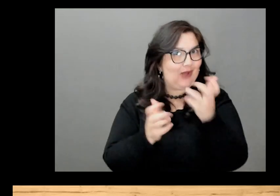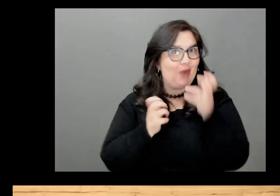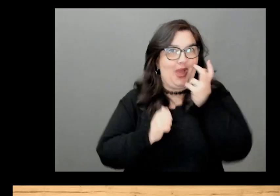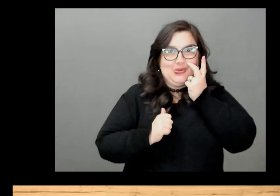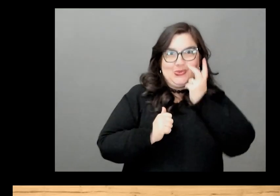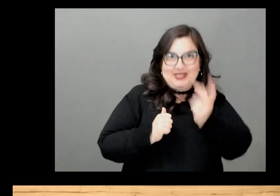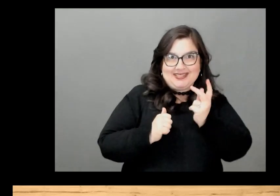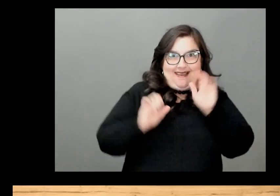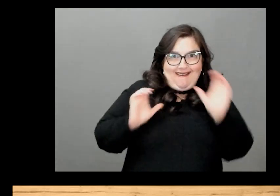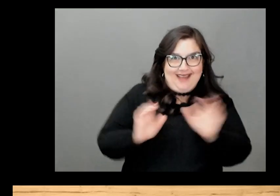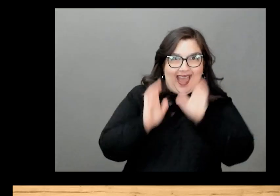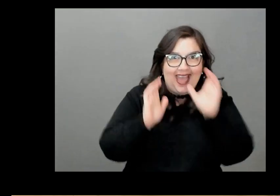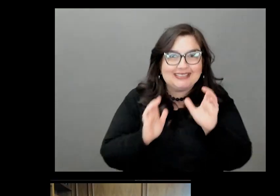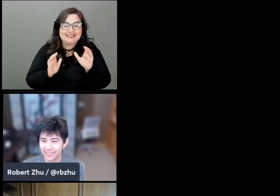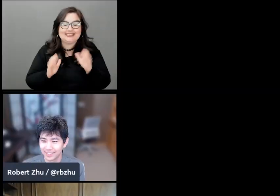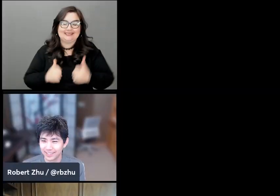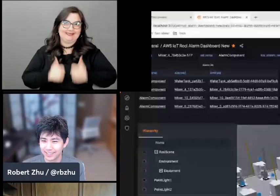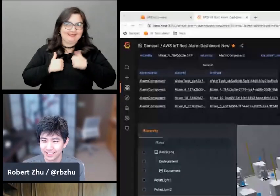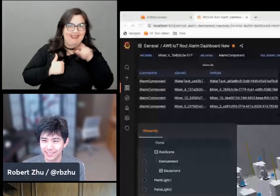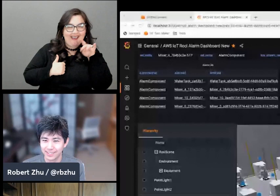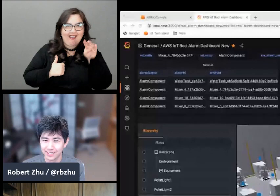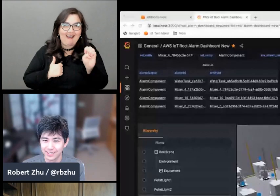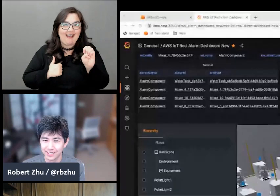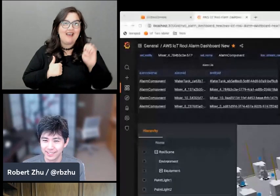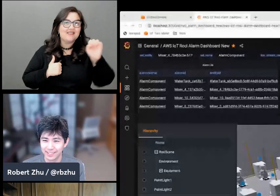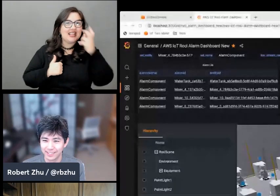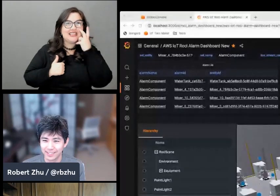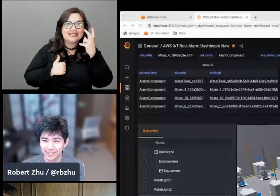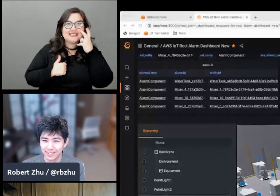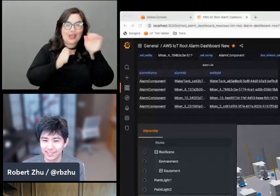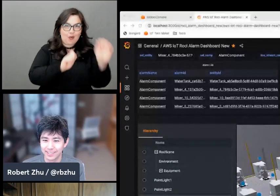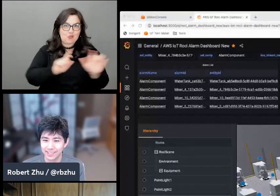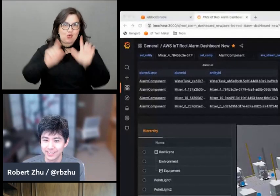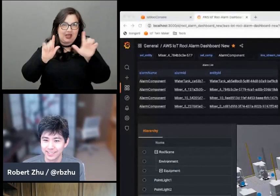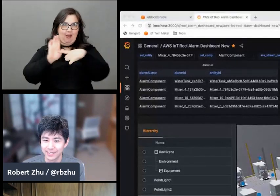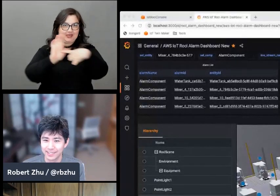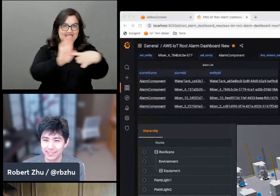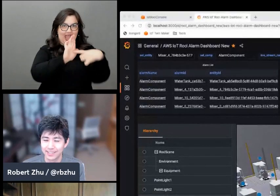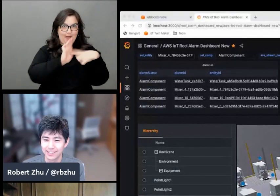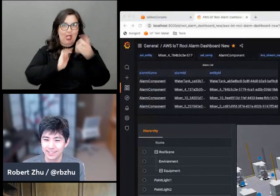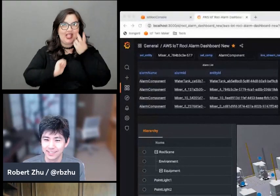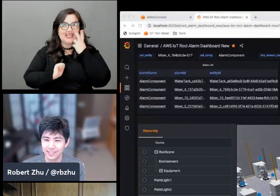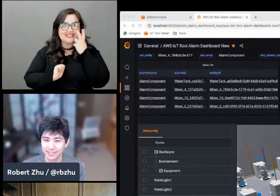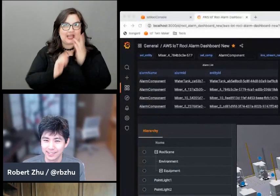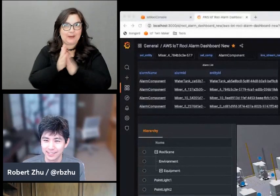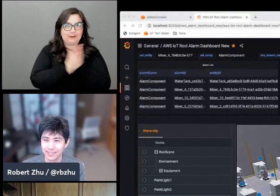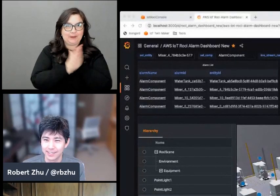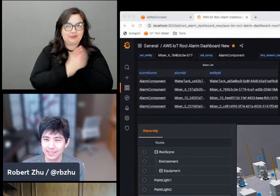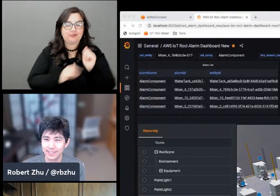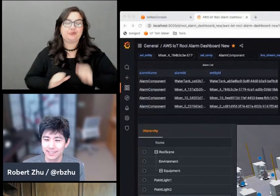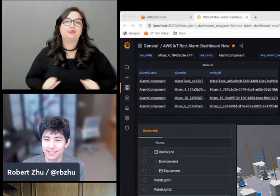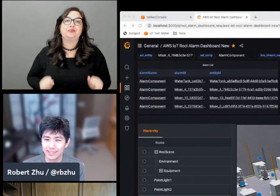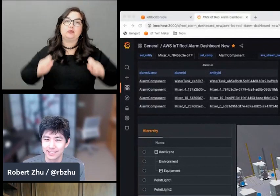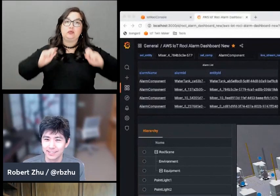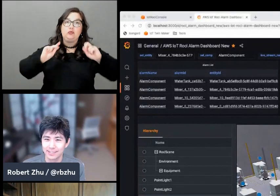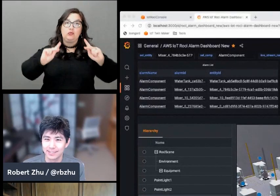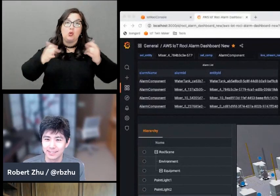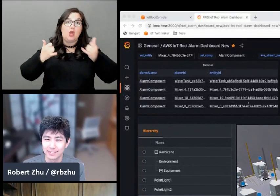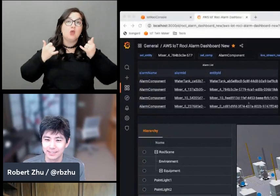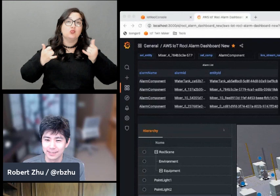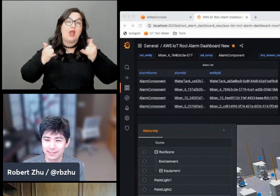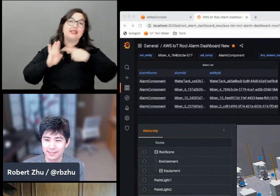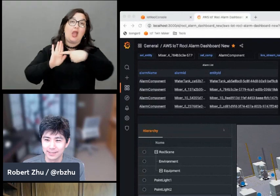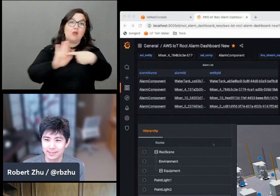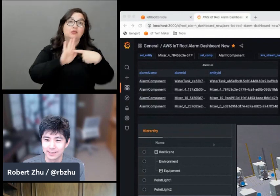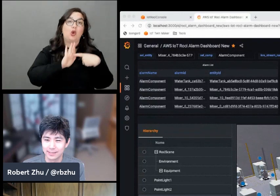action. Yeah, great. Let's see if we can bring up demo. Okay, so what I'm showing you here